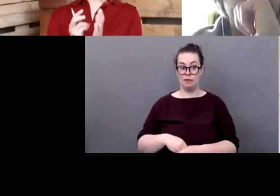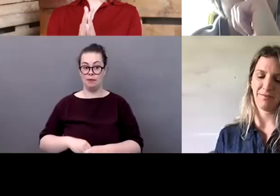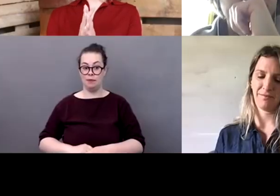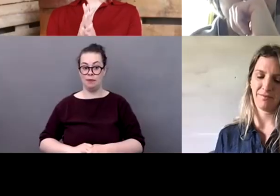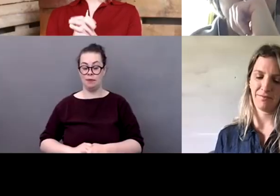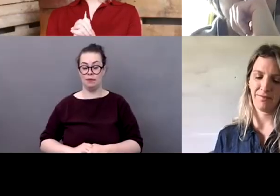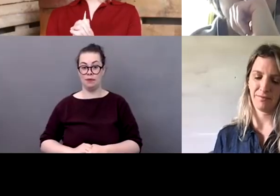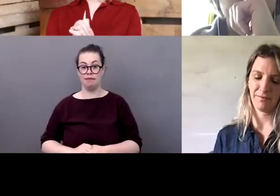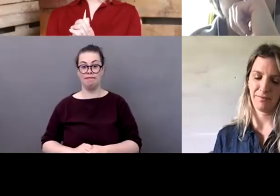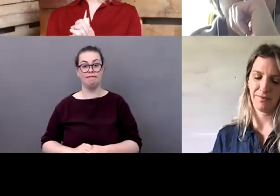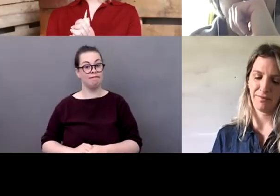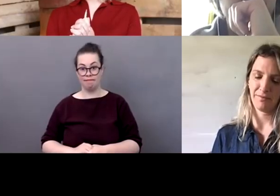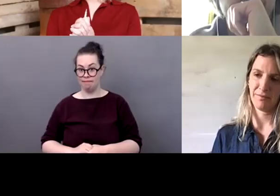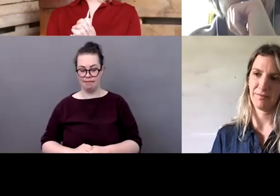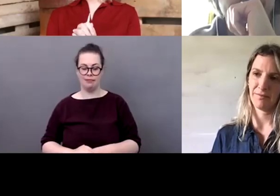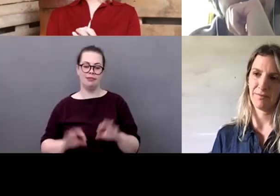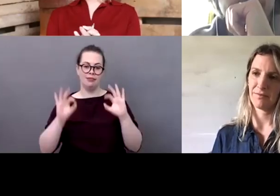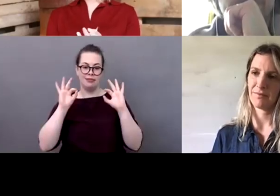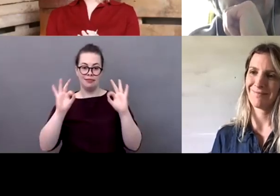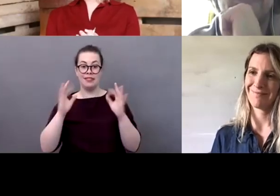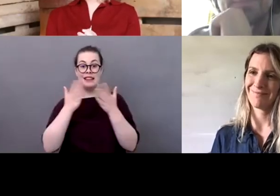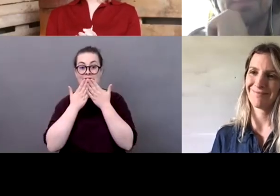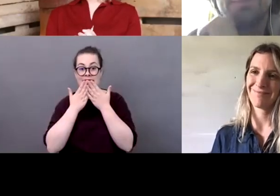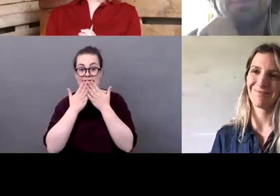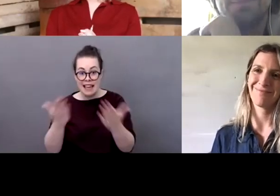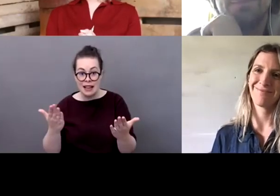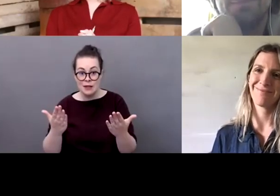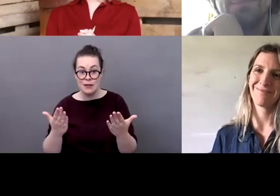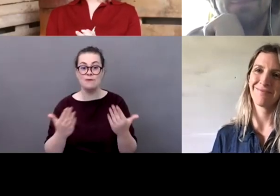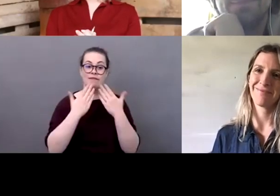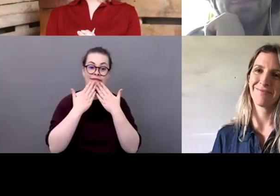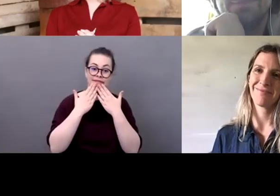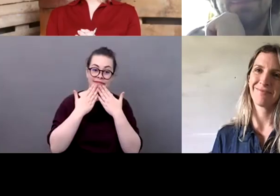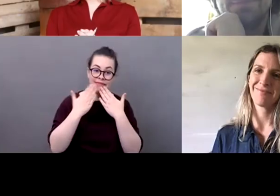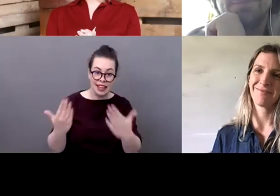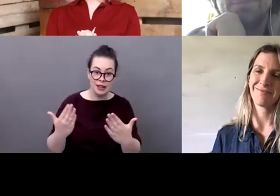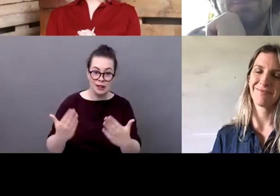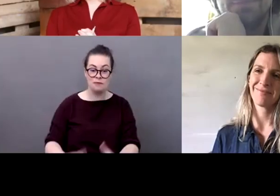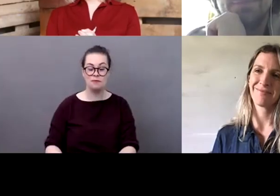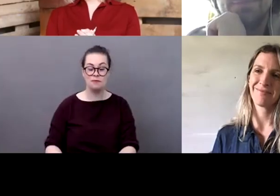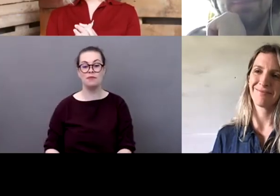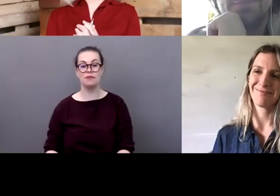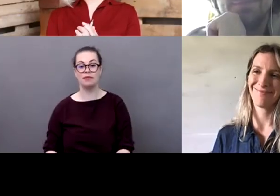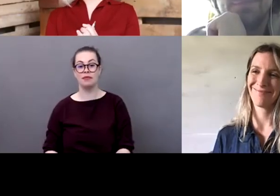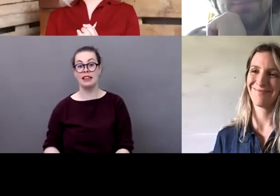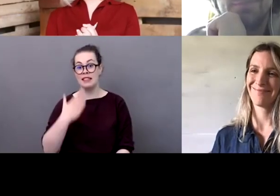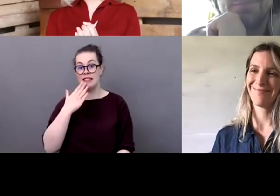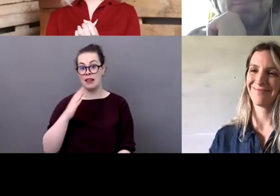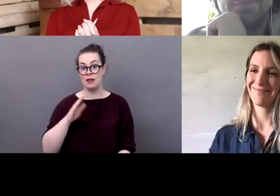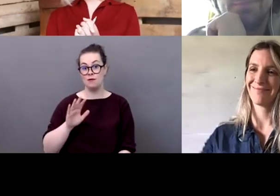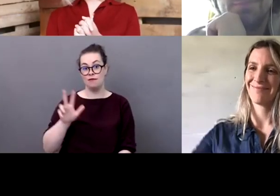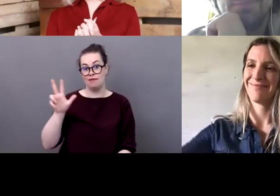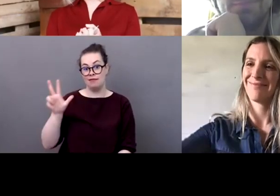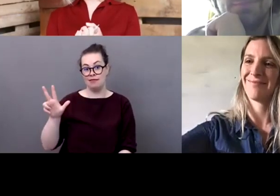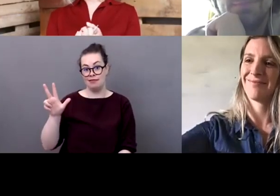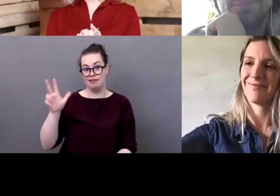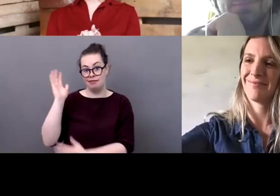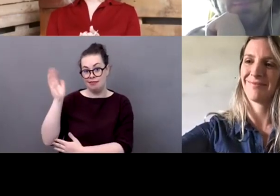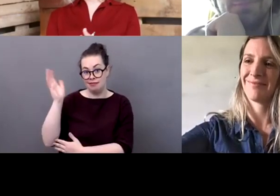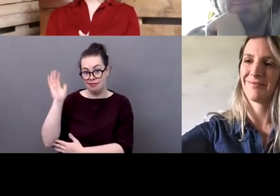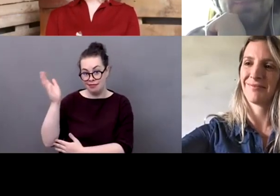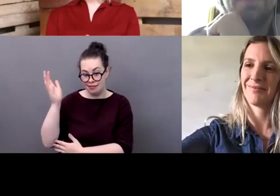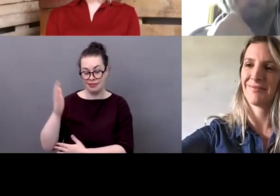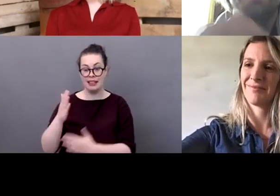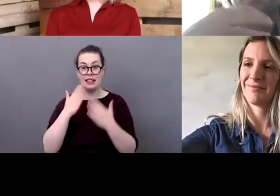I thank you all very much. Merci beaucoup. Thank you very much to our panelists. Thank you to you all who